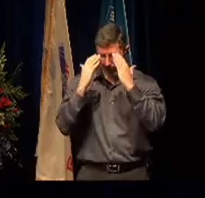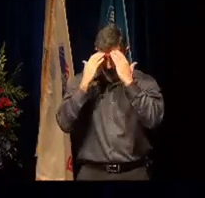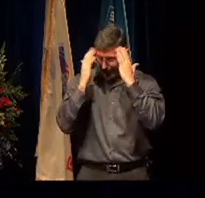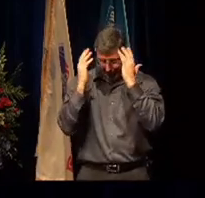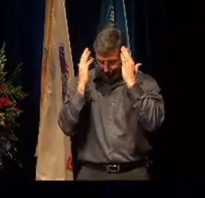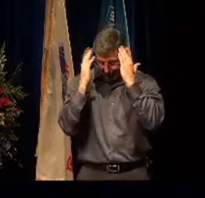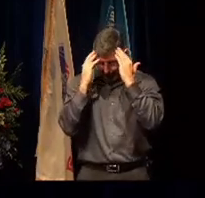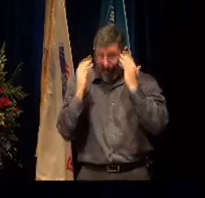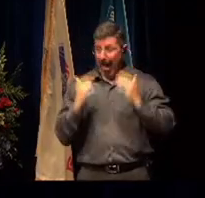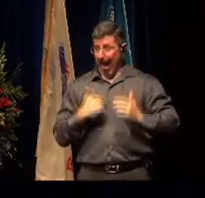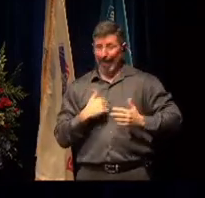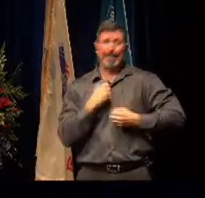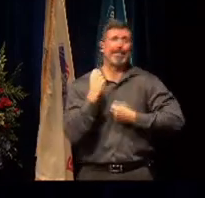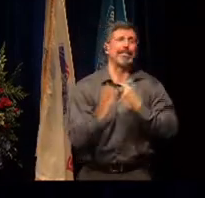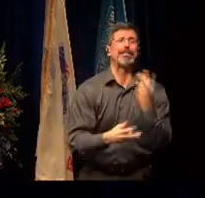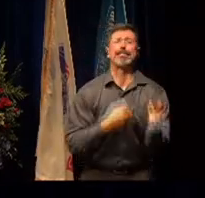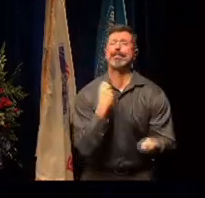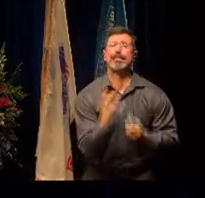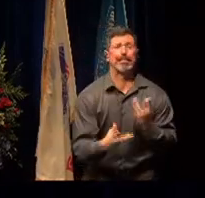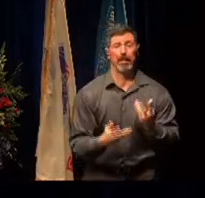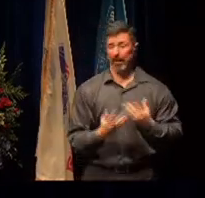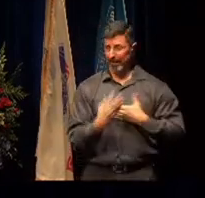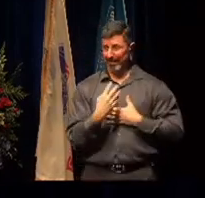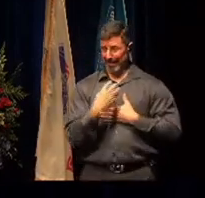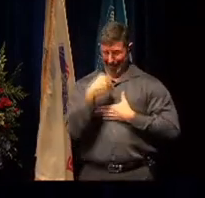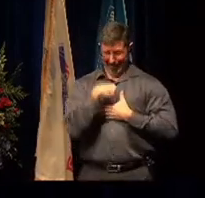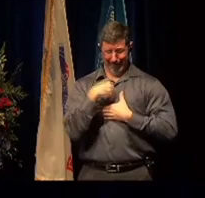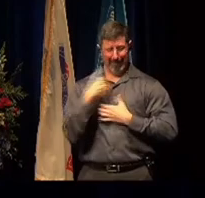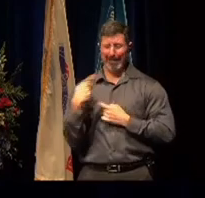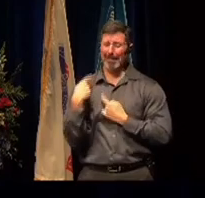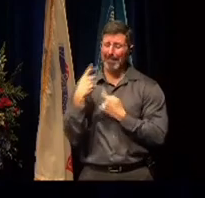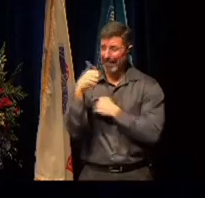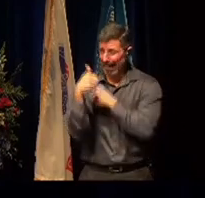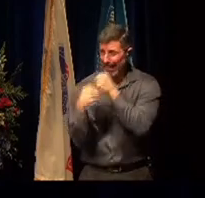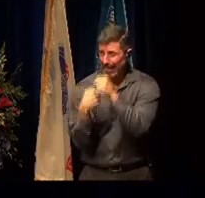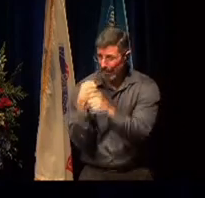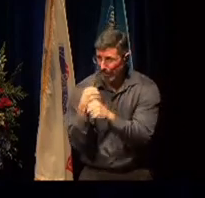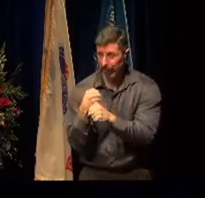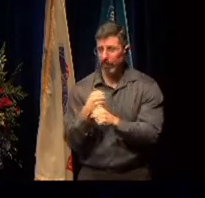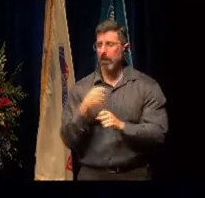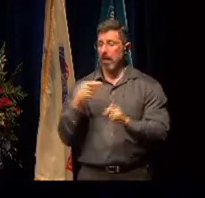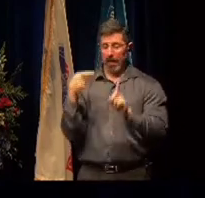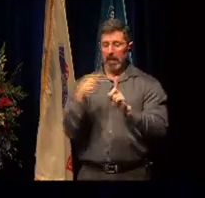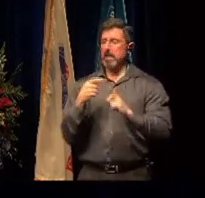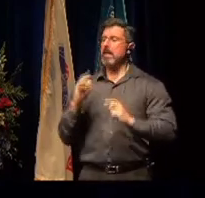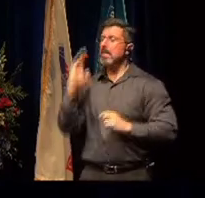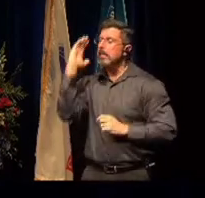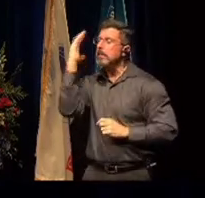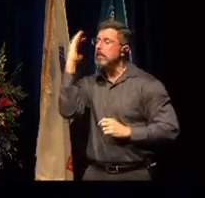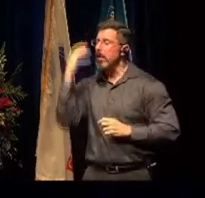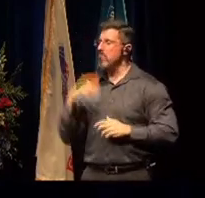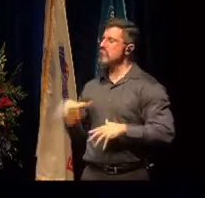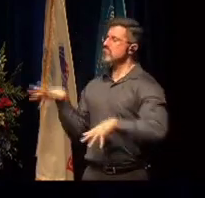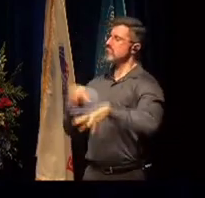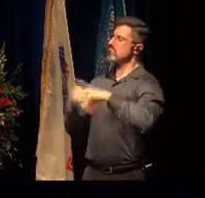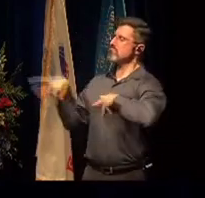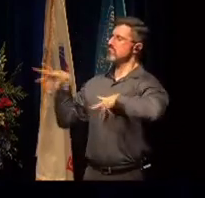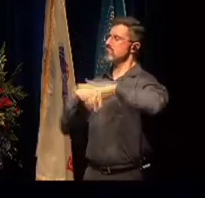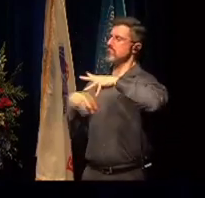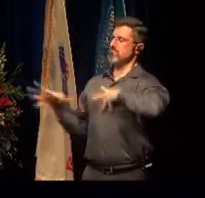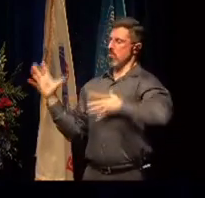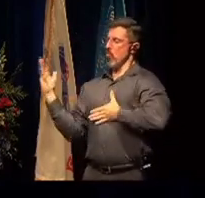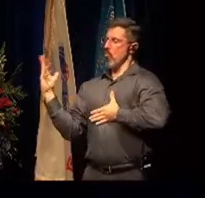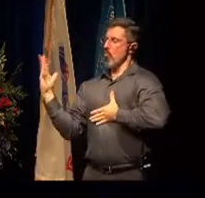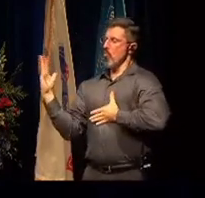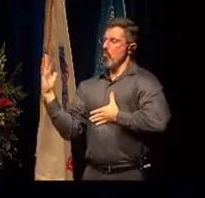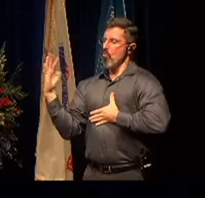I spilled out my darkness that had been haunting me for a decade, and he seemed to grab it and absorb it into him. I asked him how he could